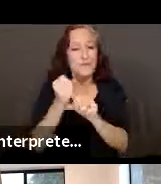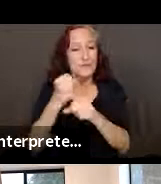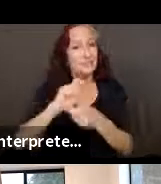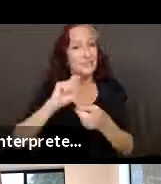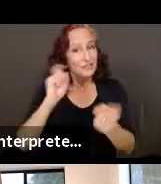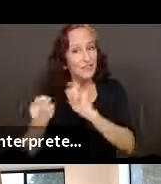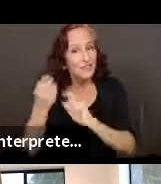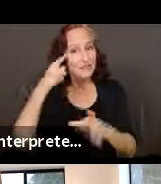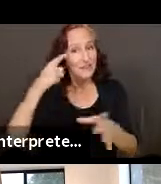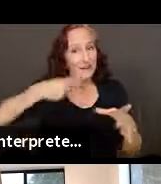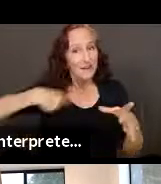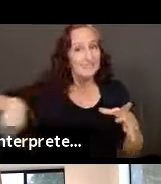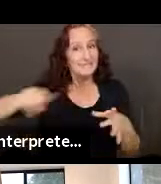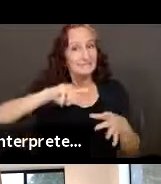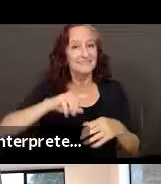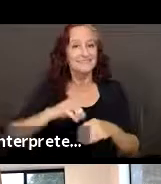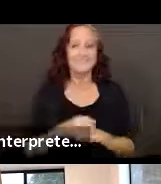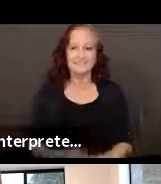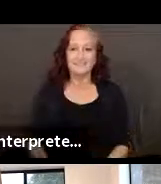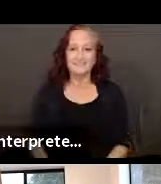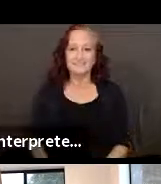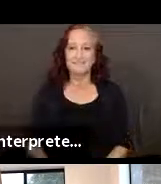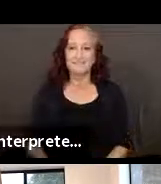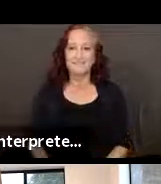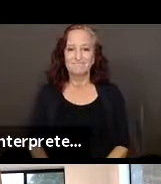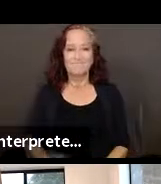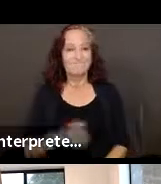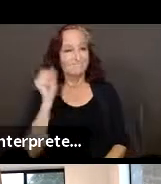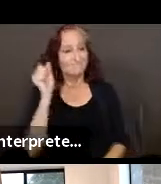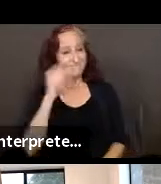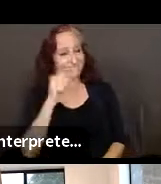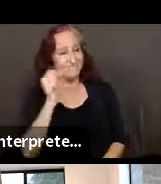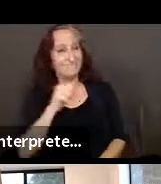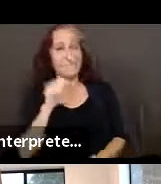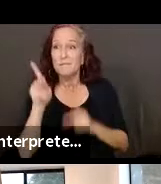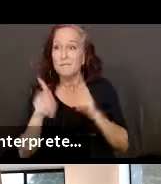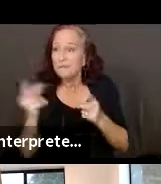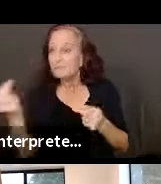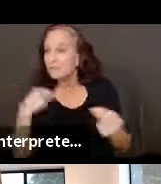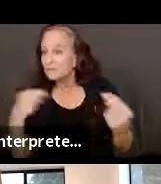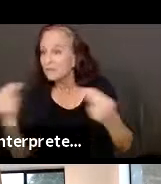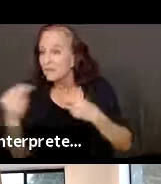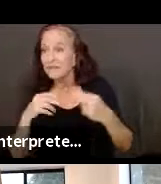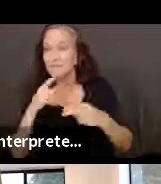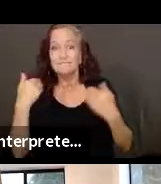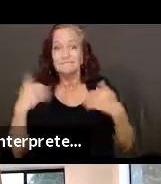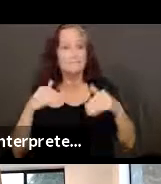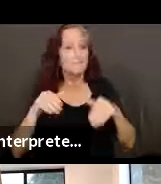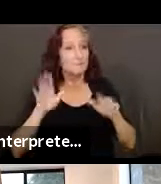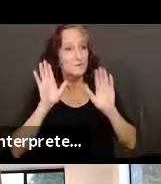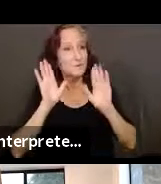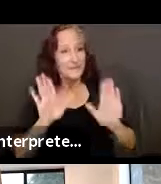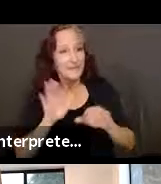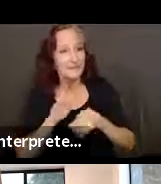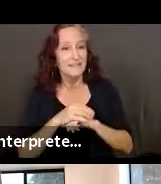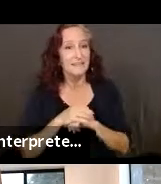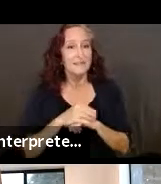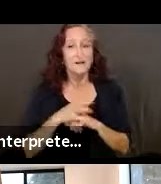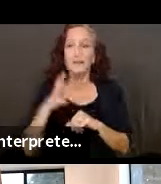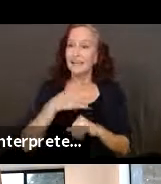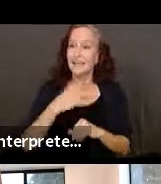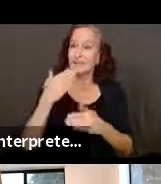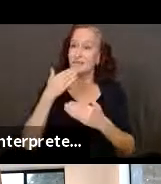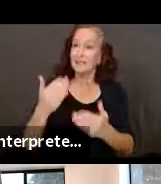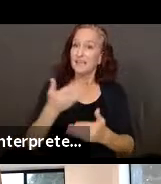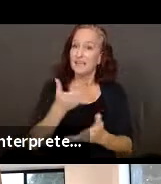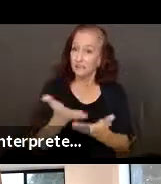Well, it's so exciting that as we are speaking, more and more people are joining, which is so great. I wanted to thank you all for joining us for